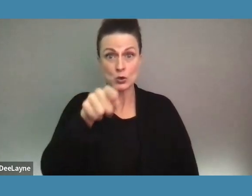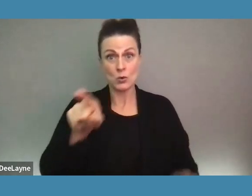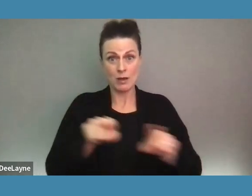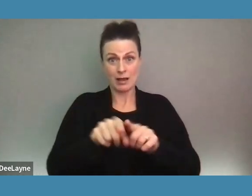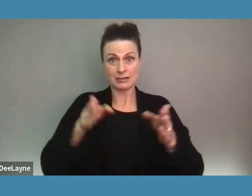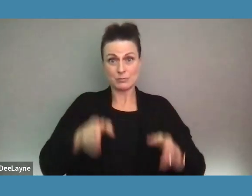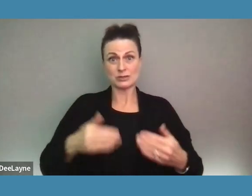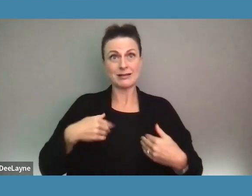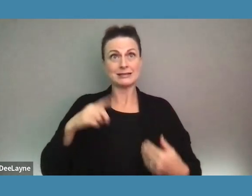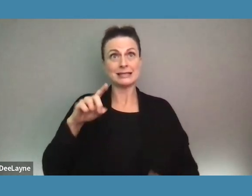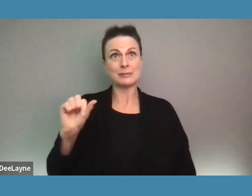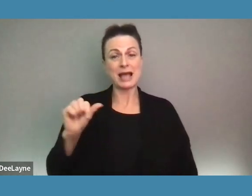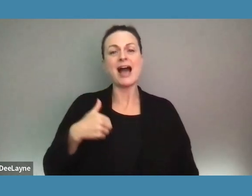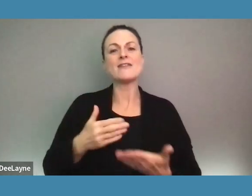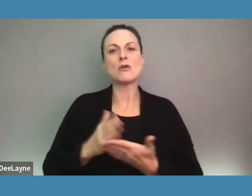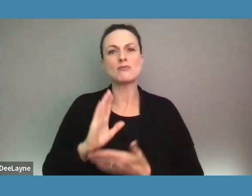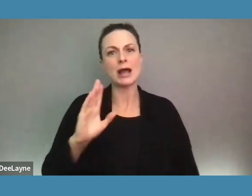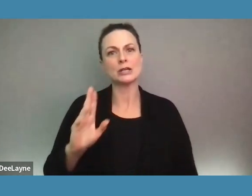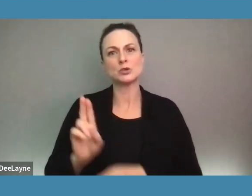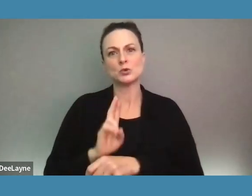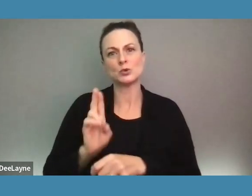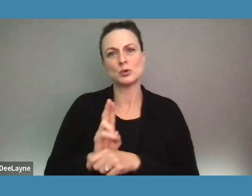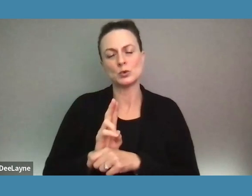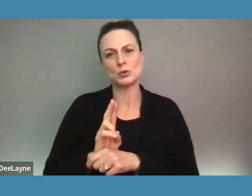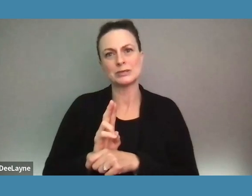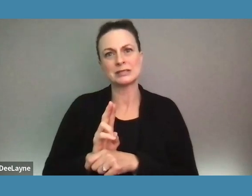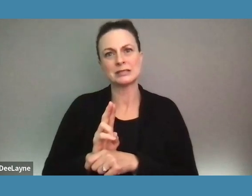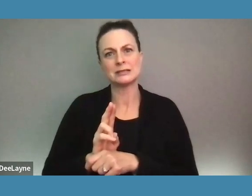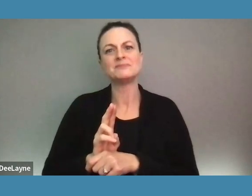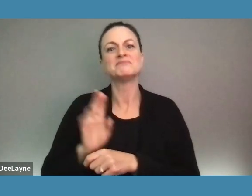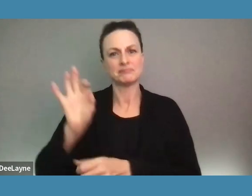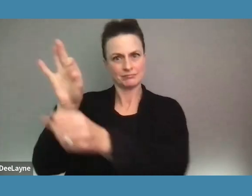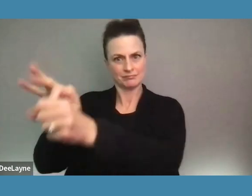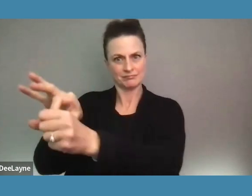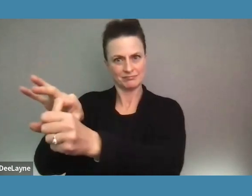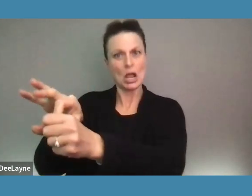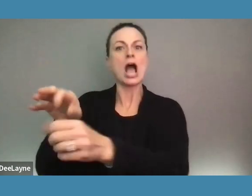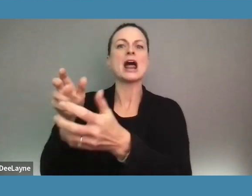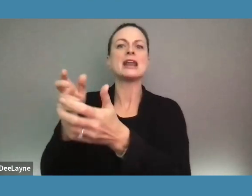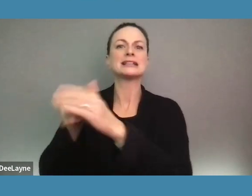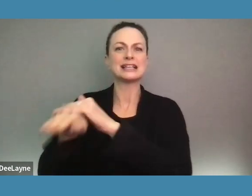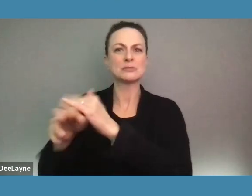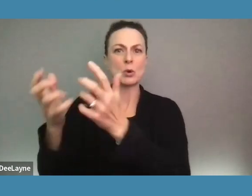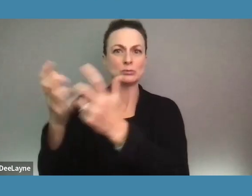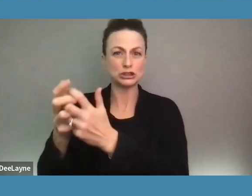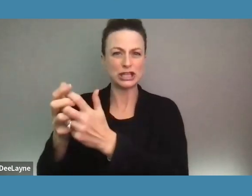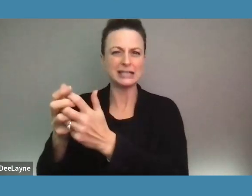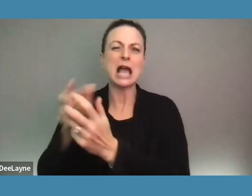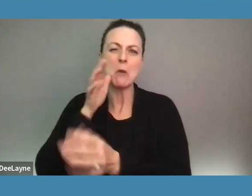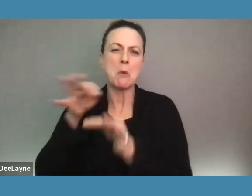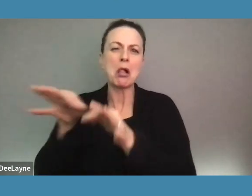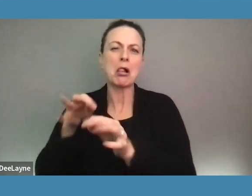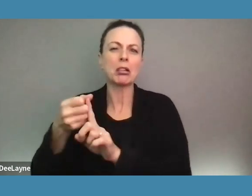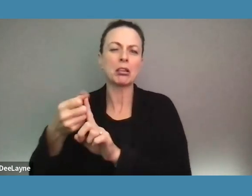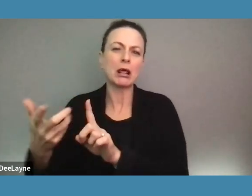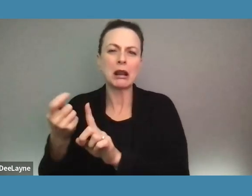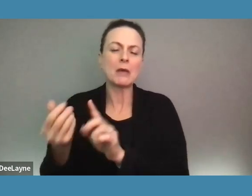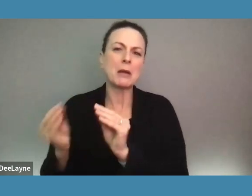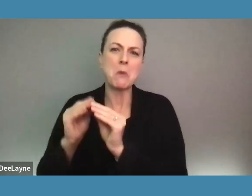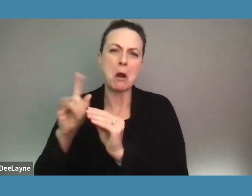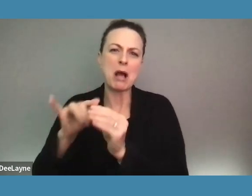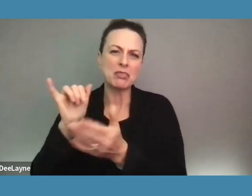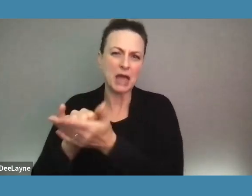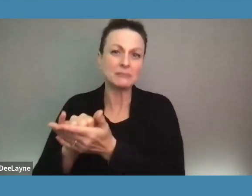have a right to use and cast your ballot on an accessible machine. And we'll kind of go over a little bit more about